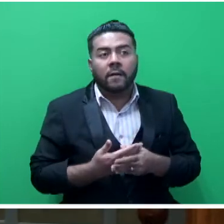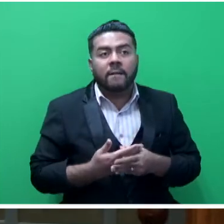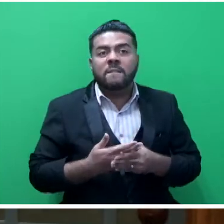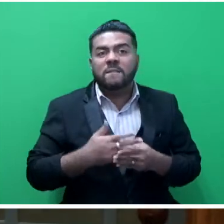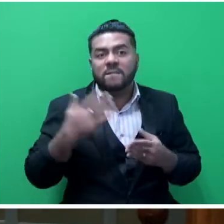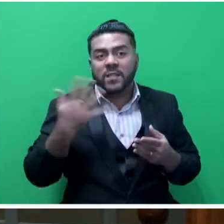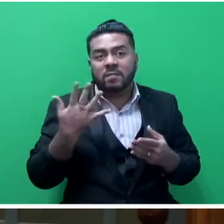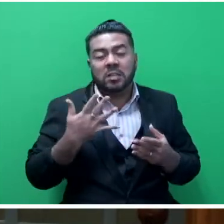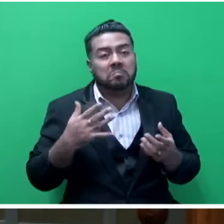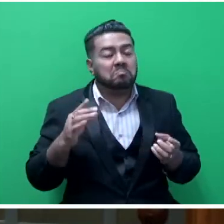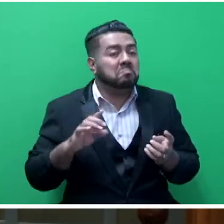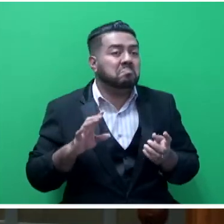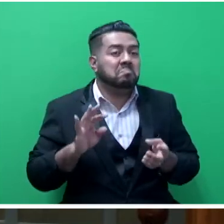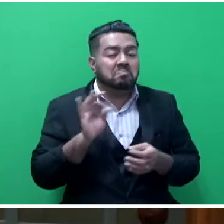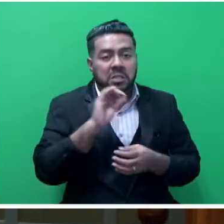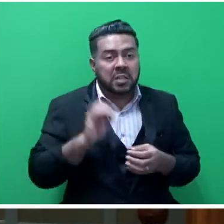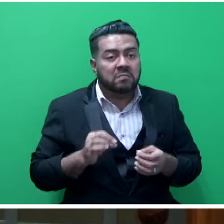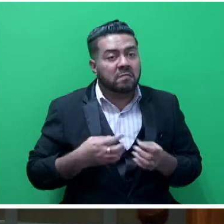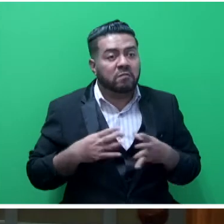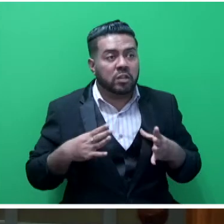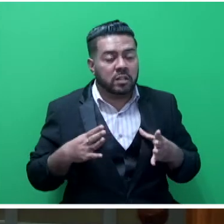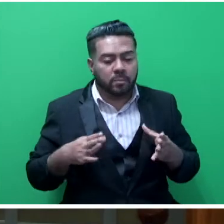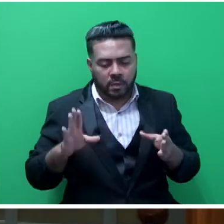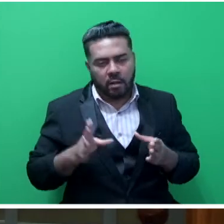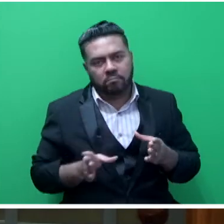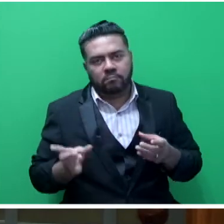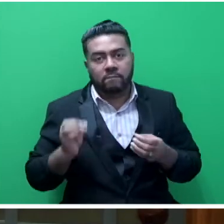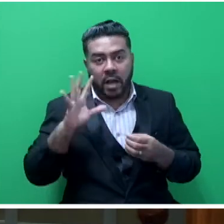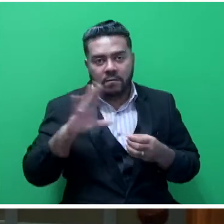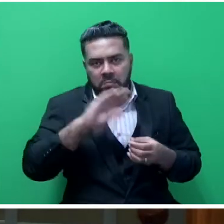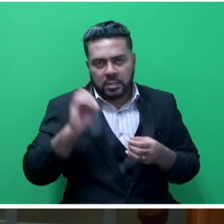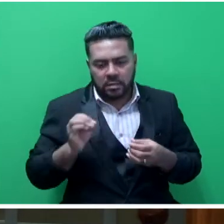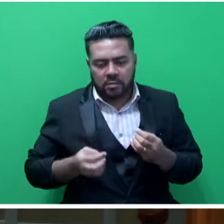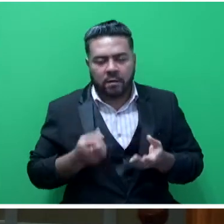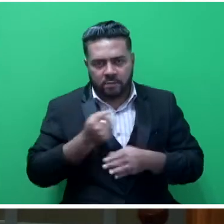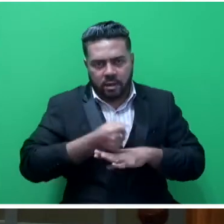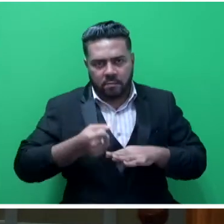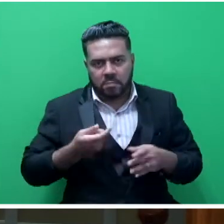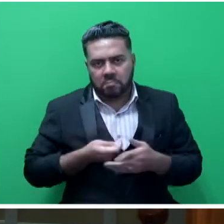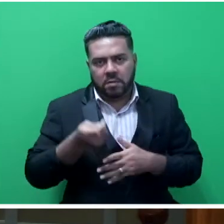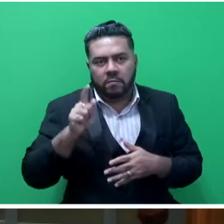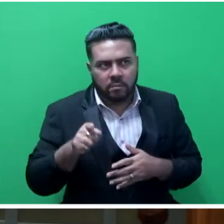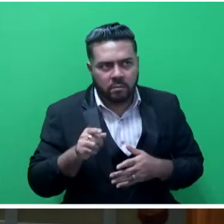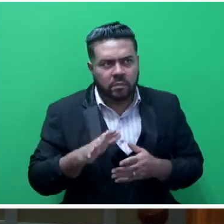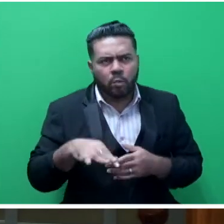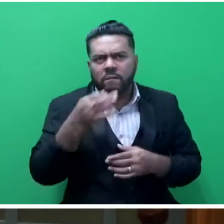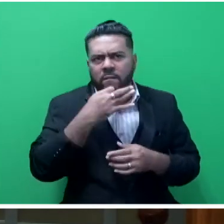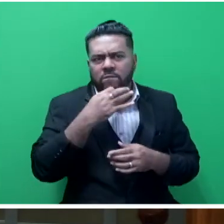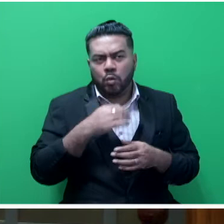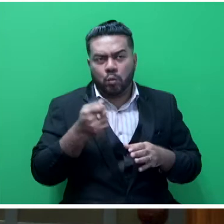and 5% subsidized, which the Fijian government is paying for. Honourable Speaker, as we speak, there are a few vaccines that have been